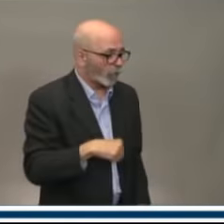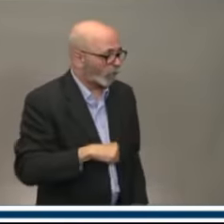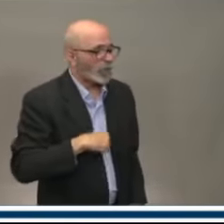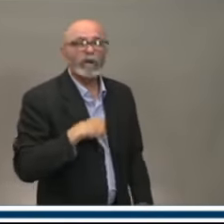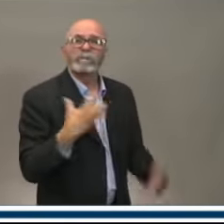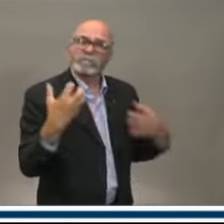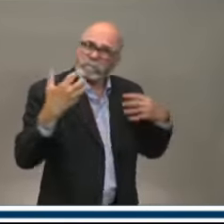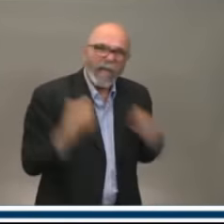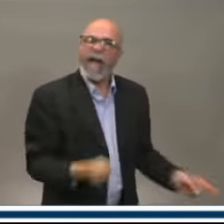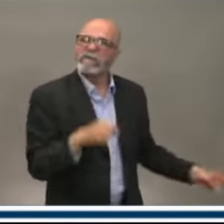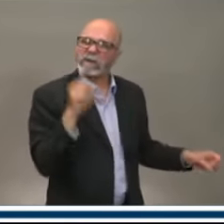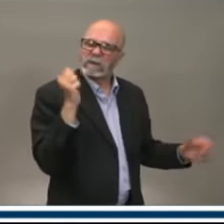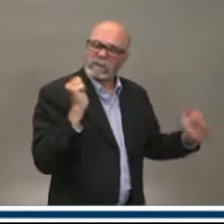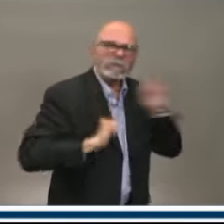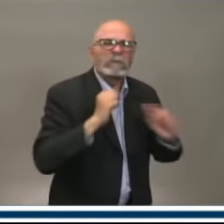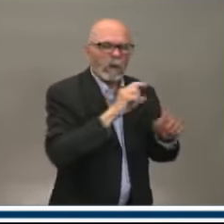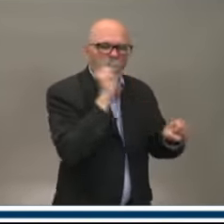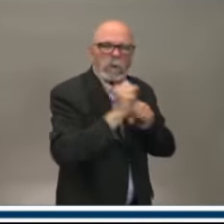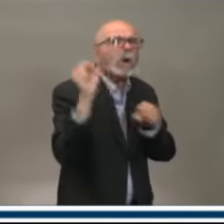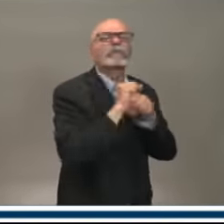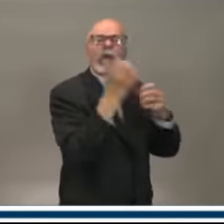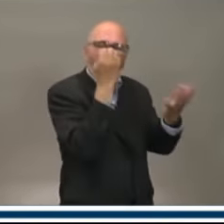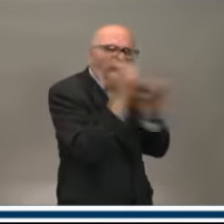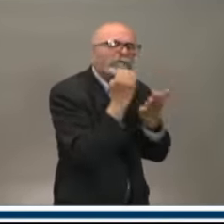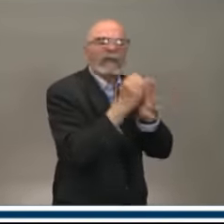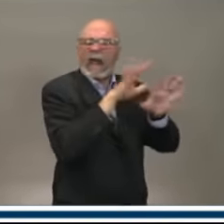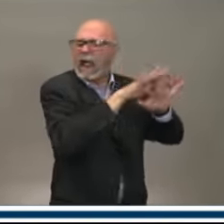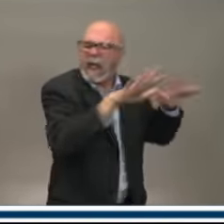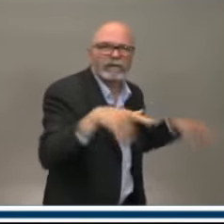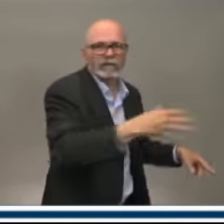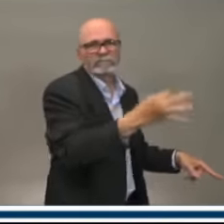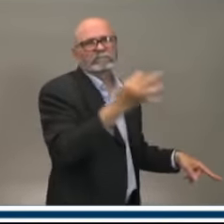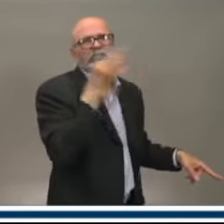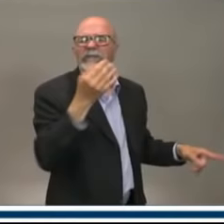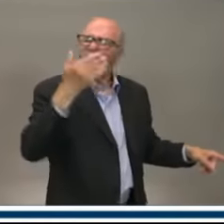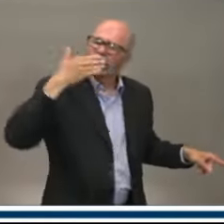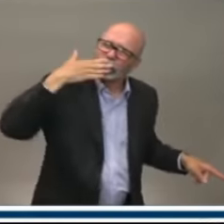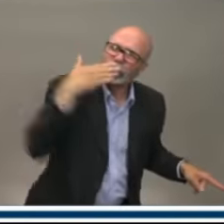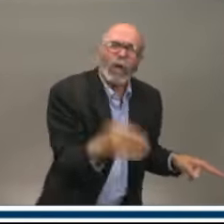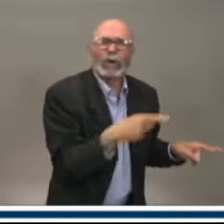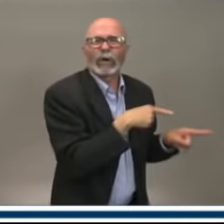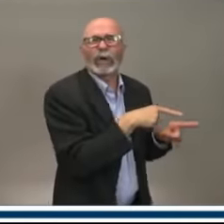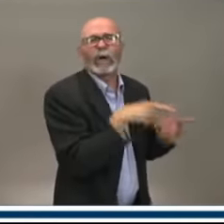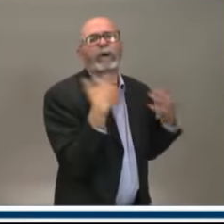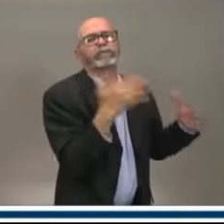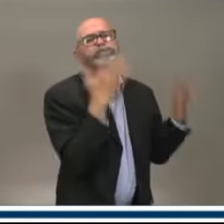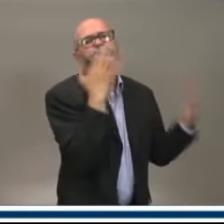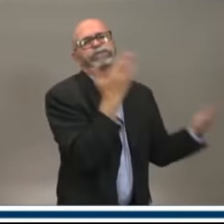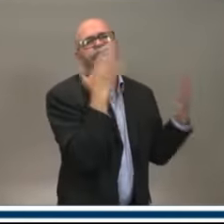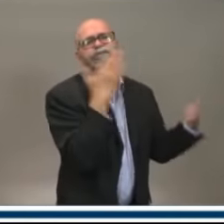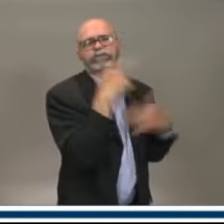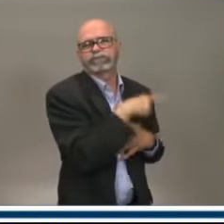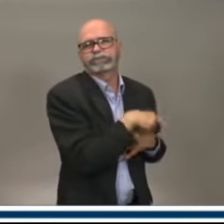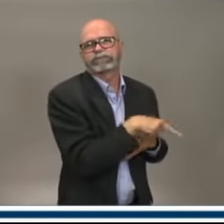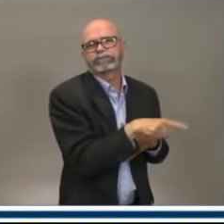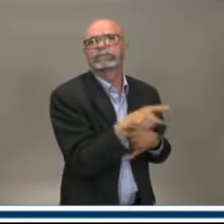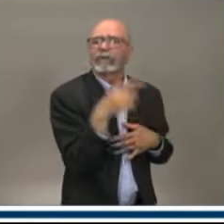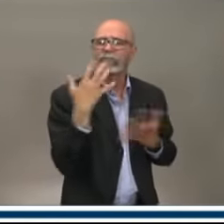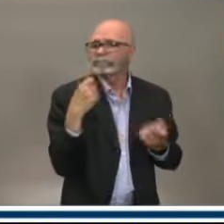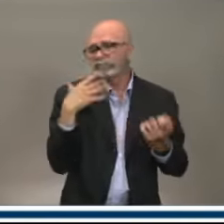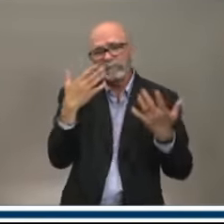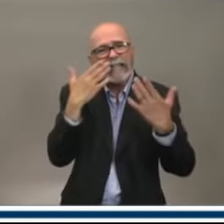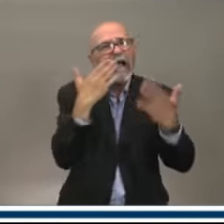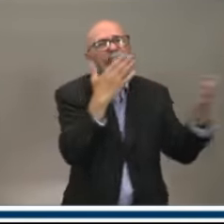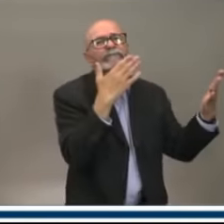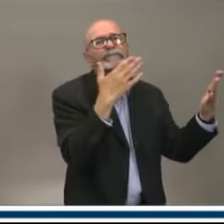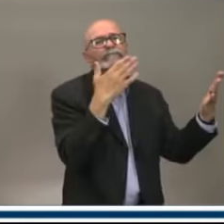economy together, and I want to thank them for that. And those businesses who have been working and supporting their employees, I want to thank them for that. But I also